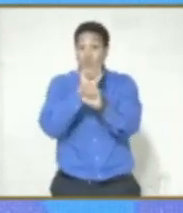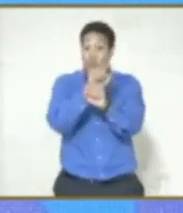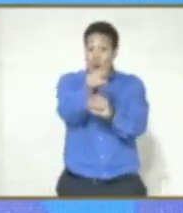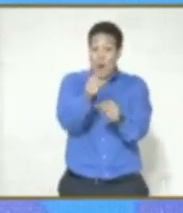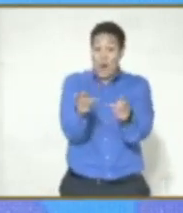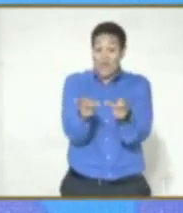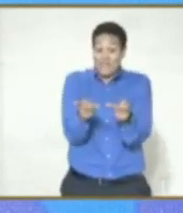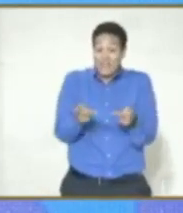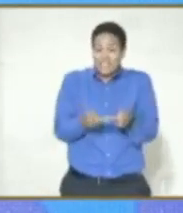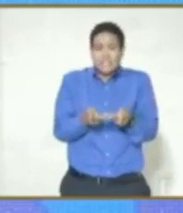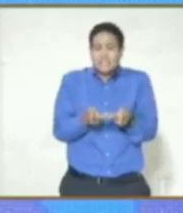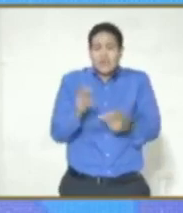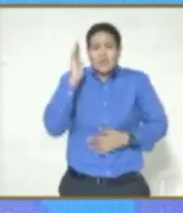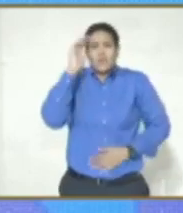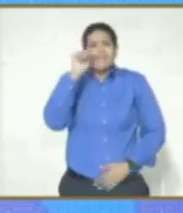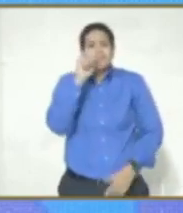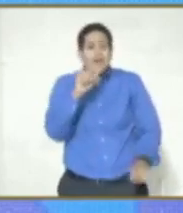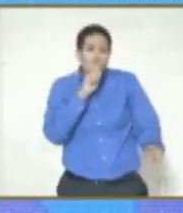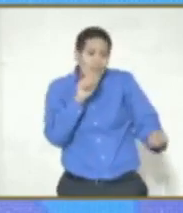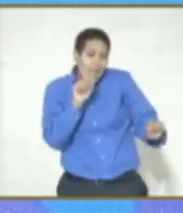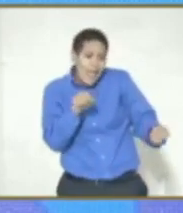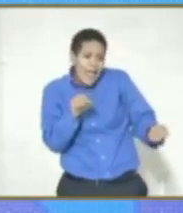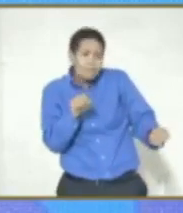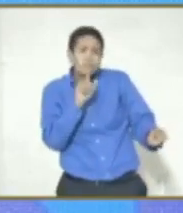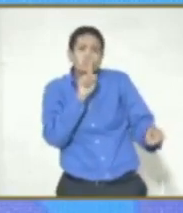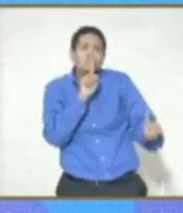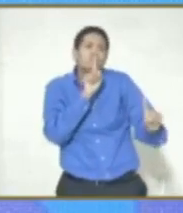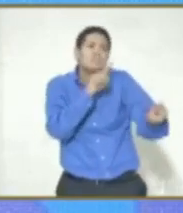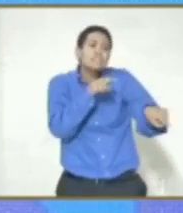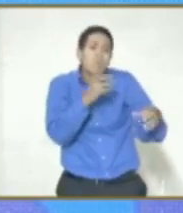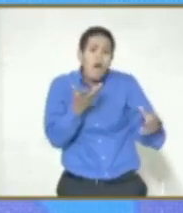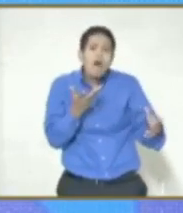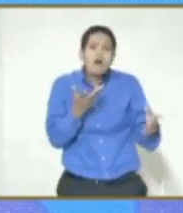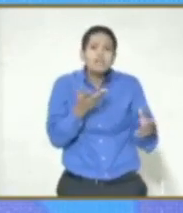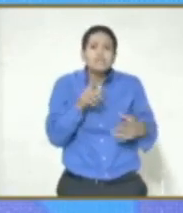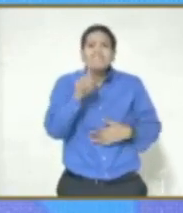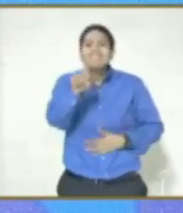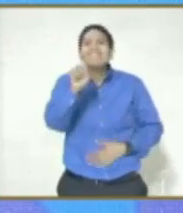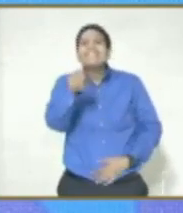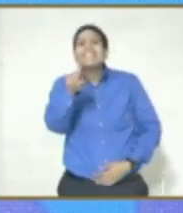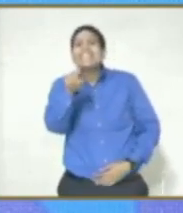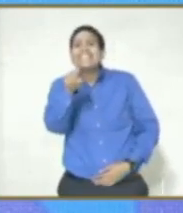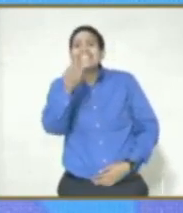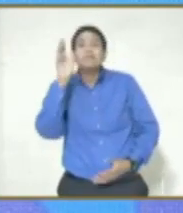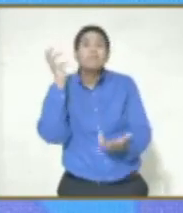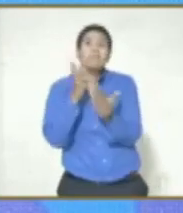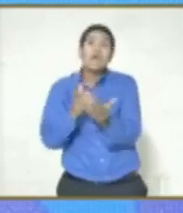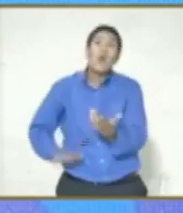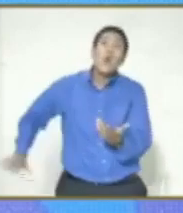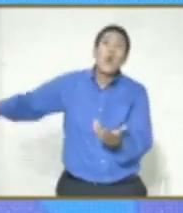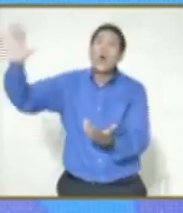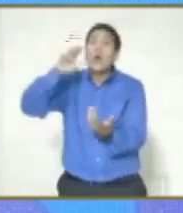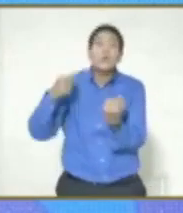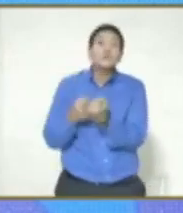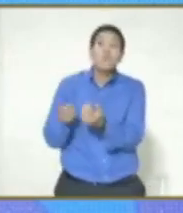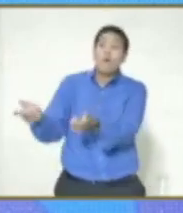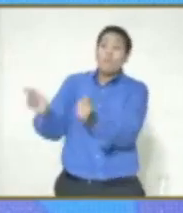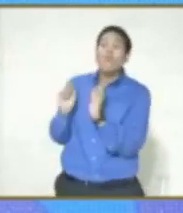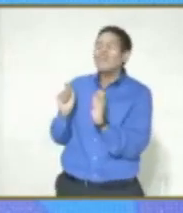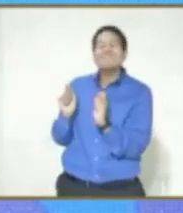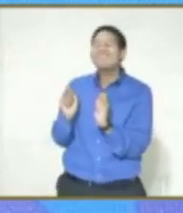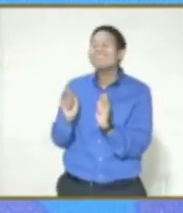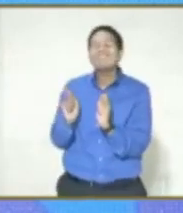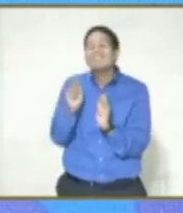facility will not be able to respond to the needs, but we are looking to make